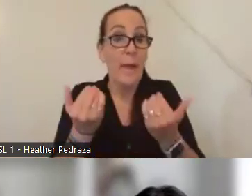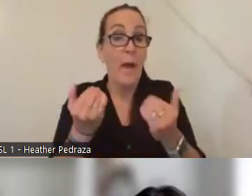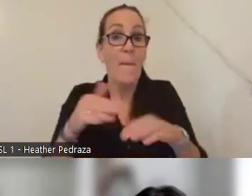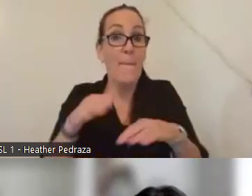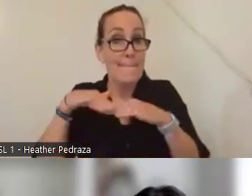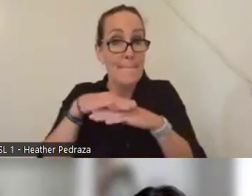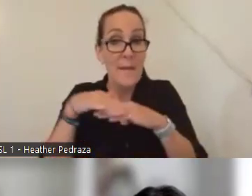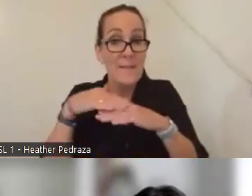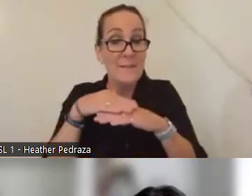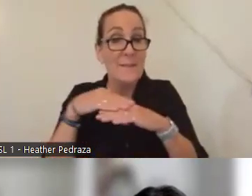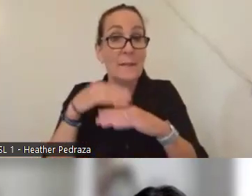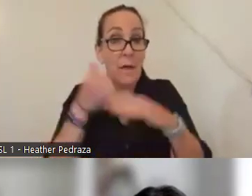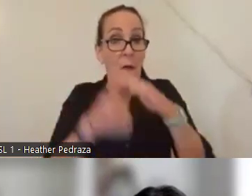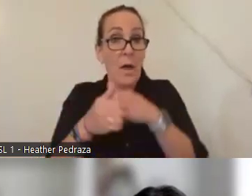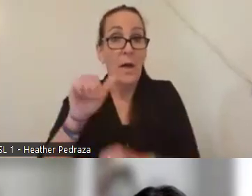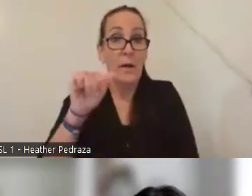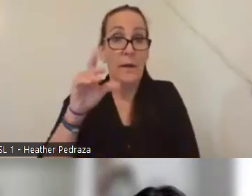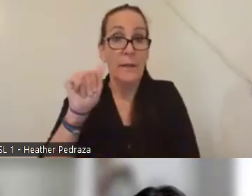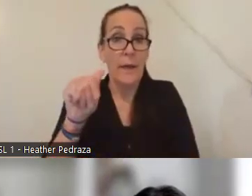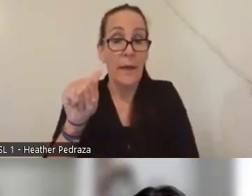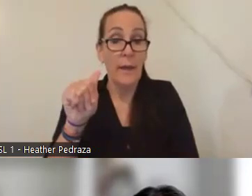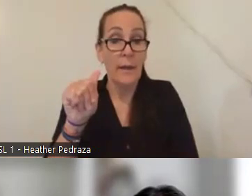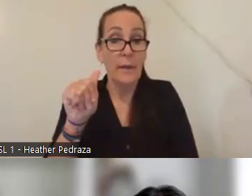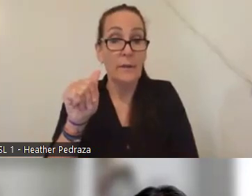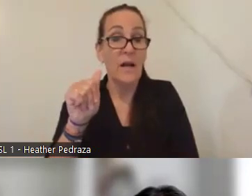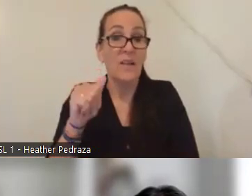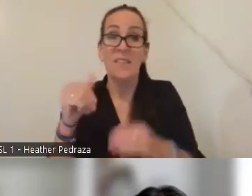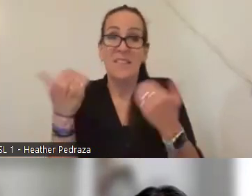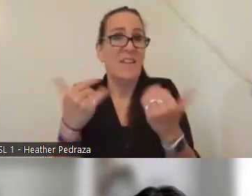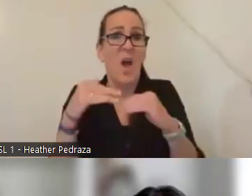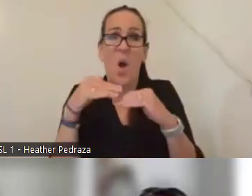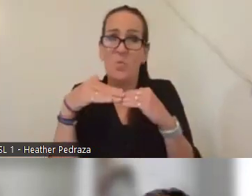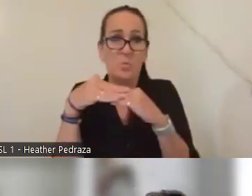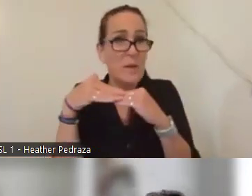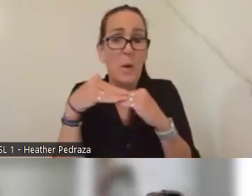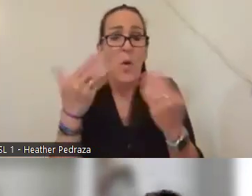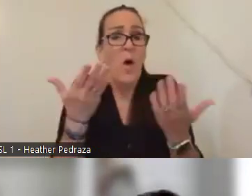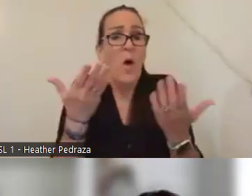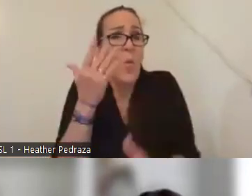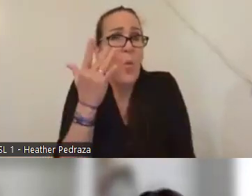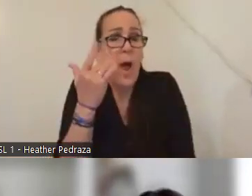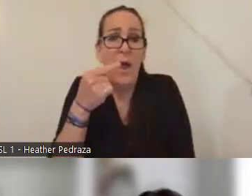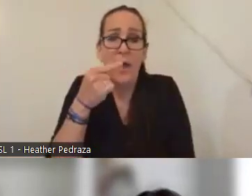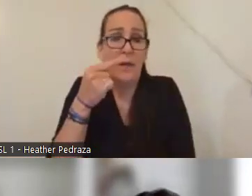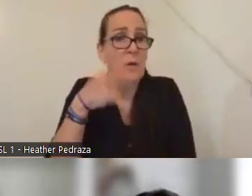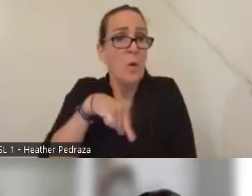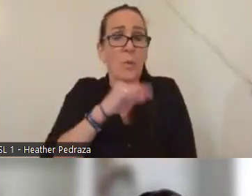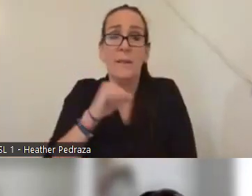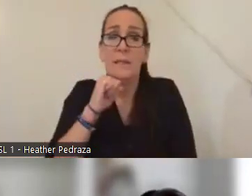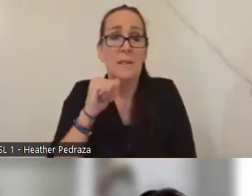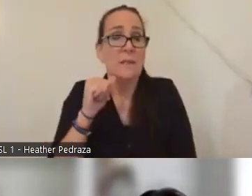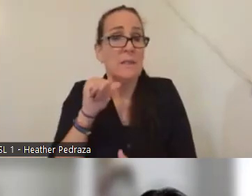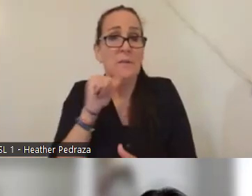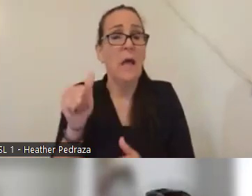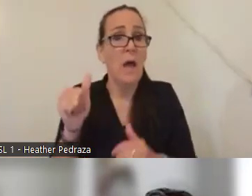under ADA is so minimal now, why aren't we looking to go above that and